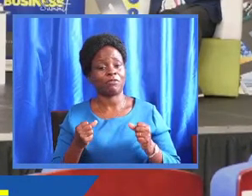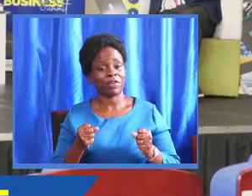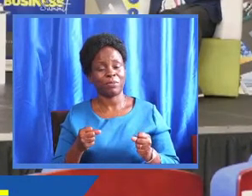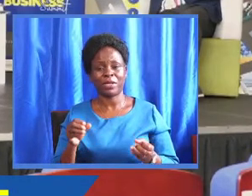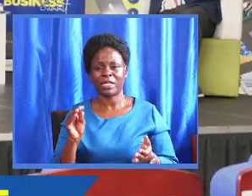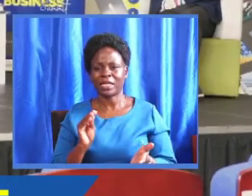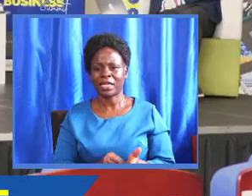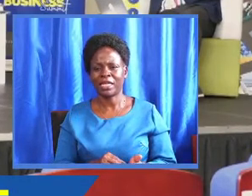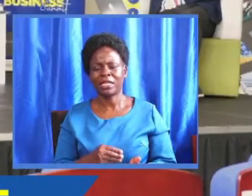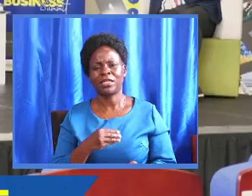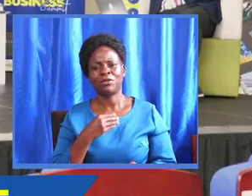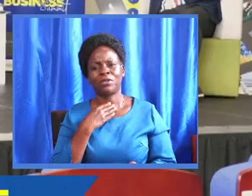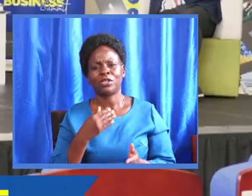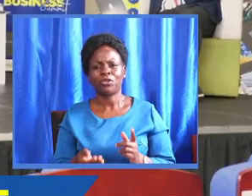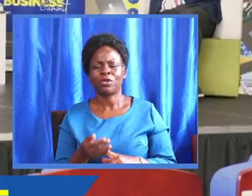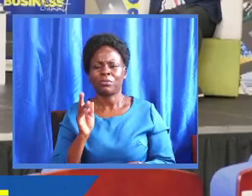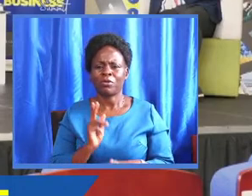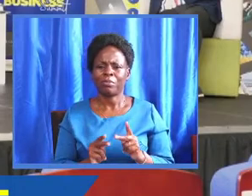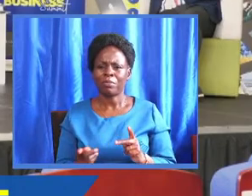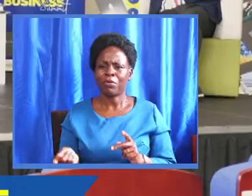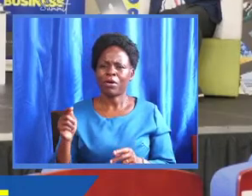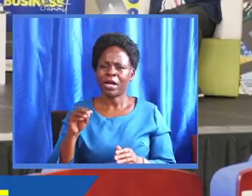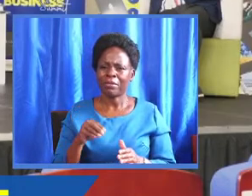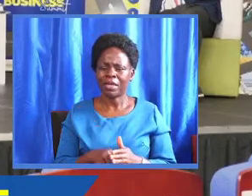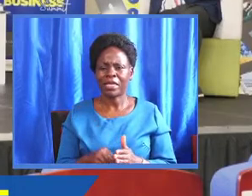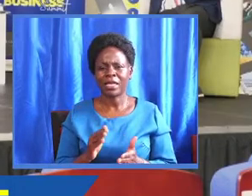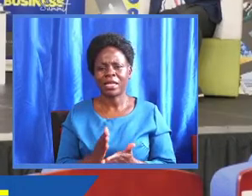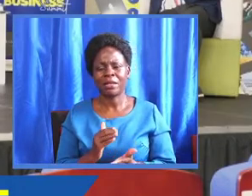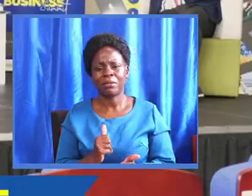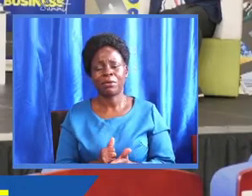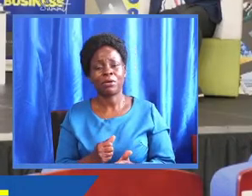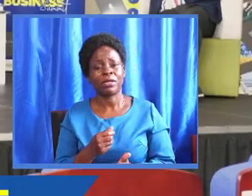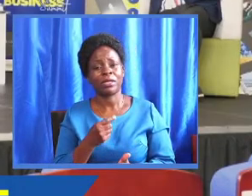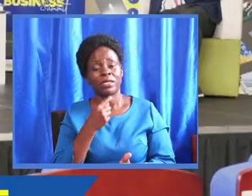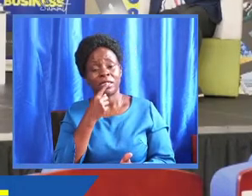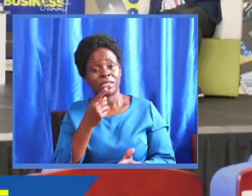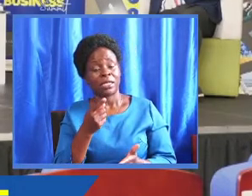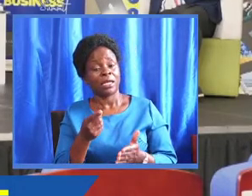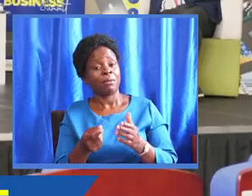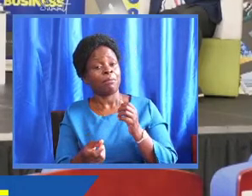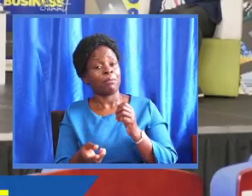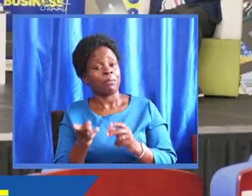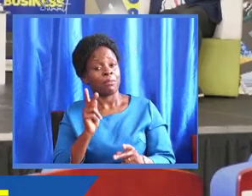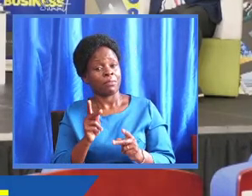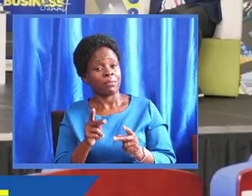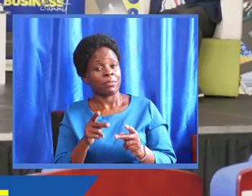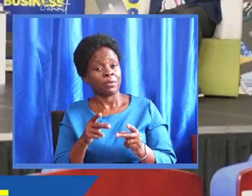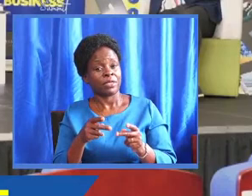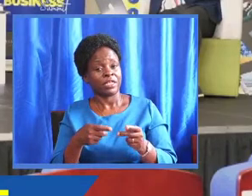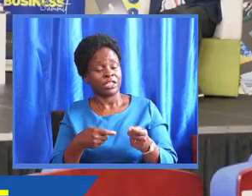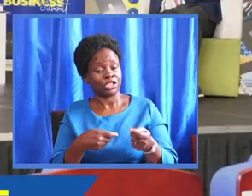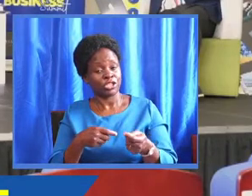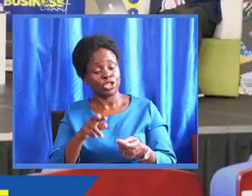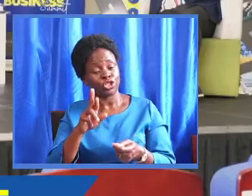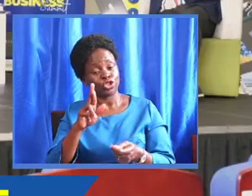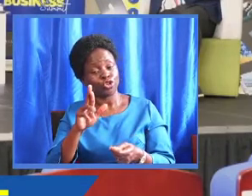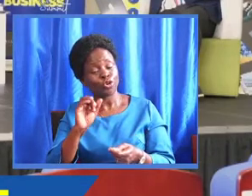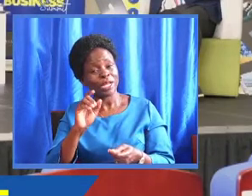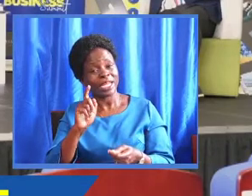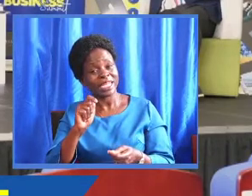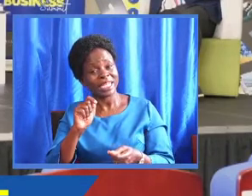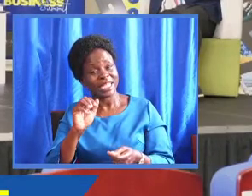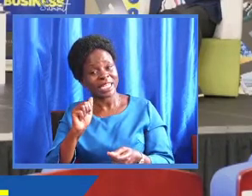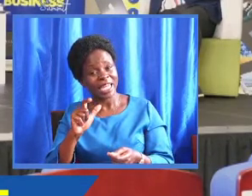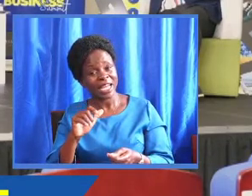to get more passengers coming in, because it's the same people who are feeding into the retail sector.